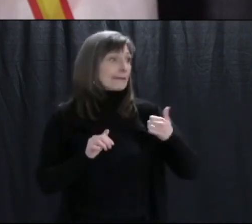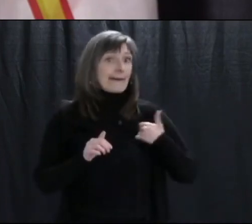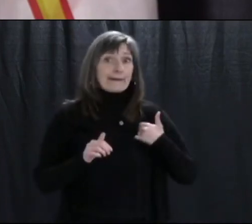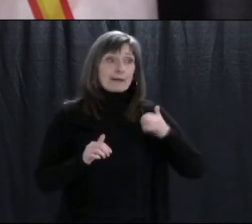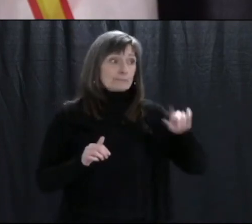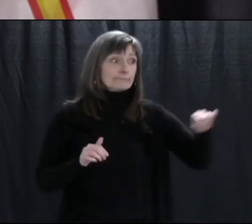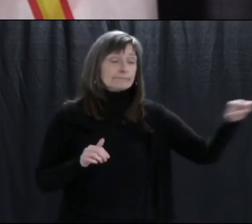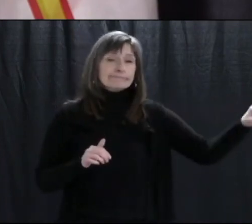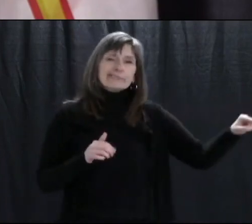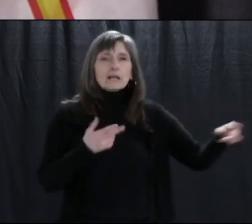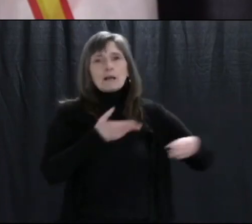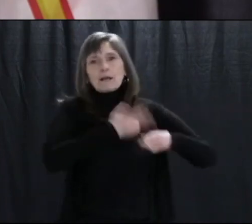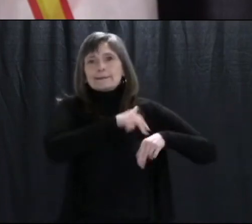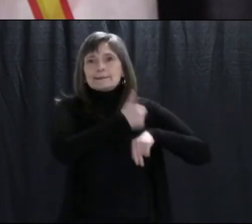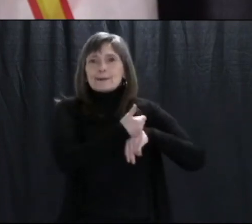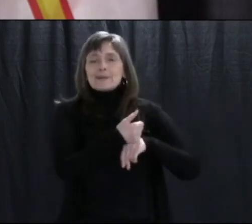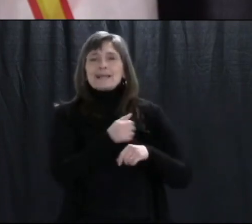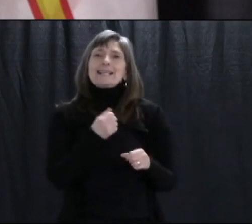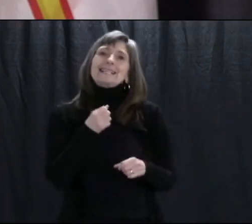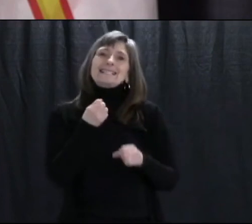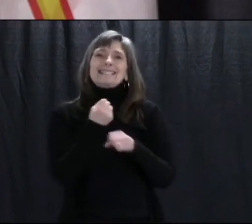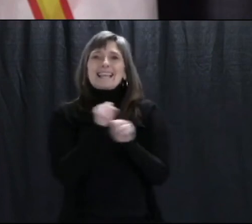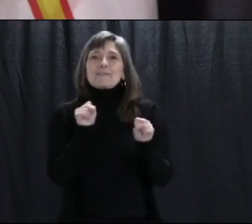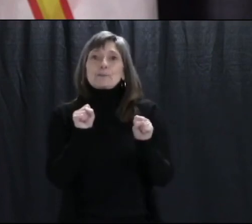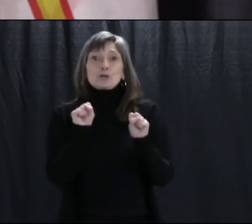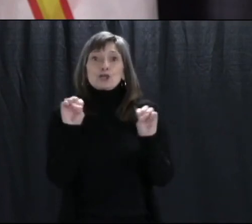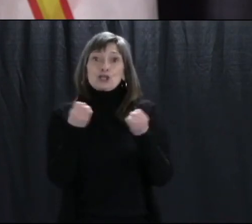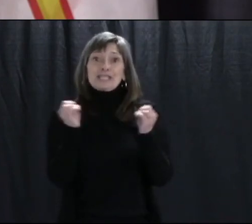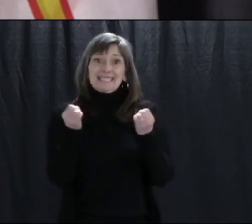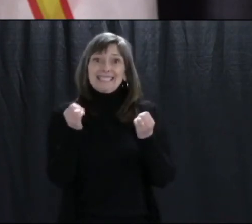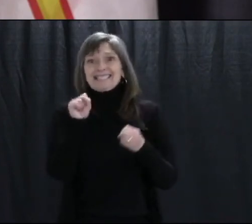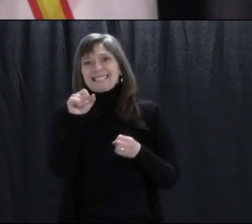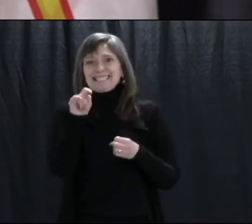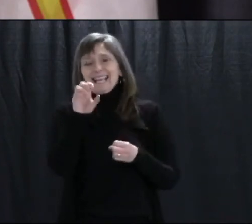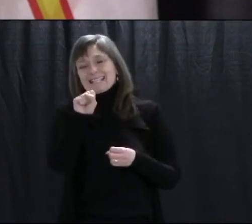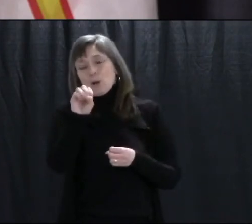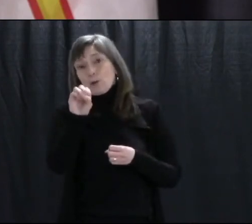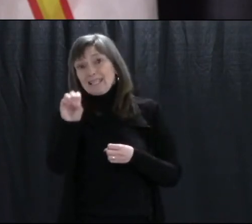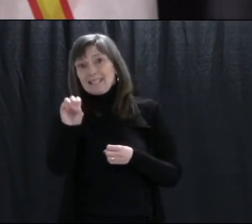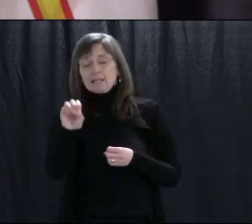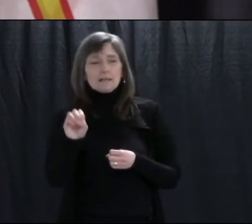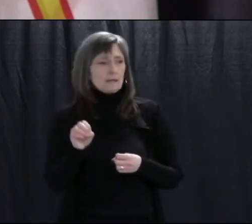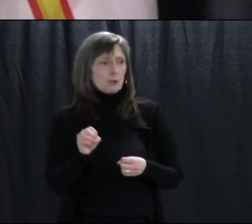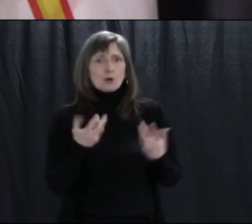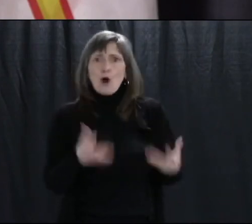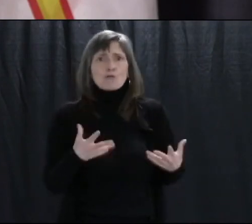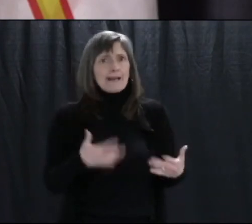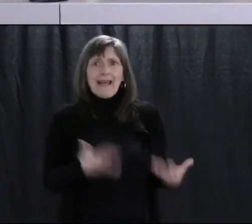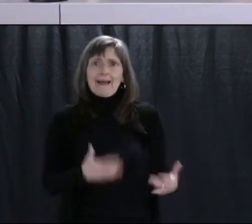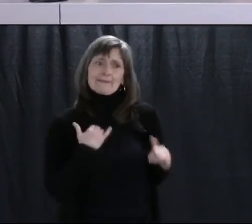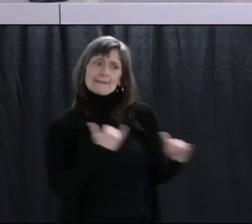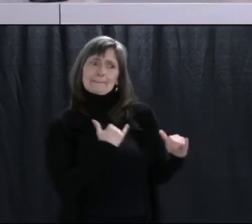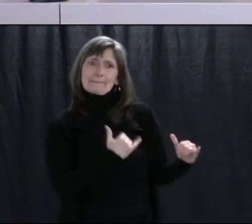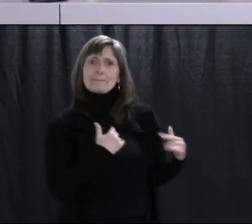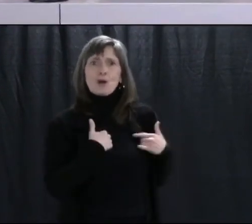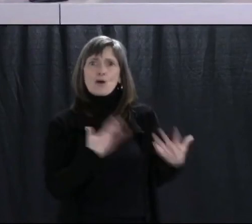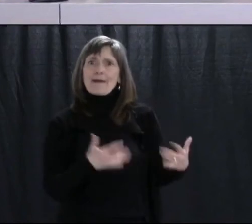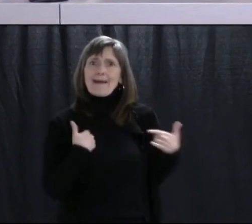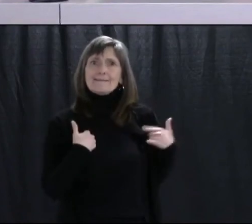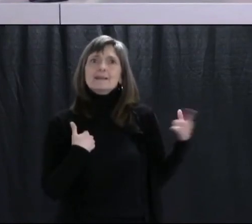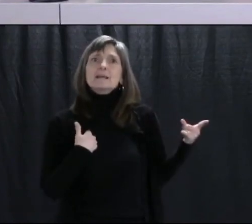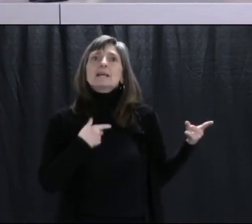that have put in so-called state of emergencies, we are there, and in many cases ahead of them. We led the way because we had the